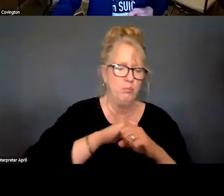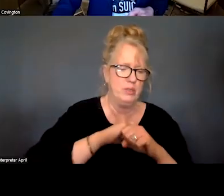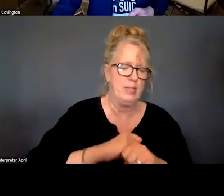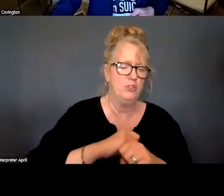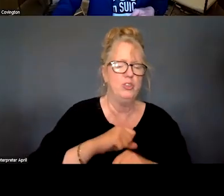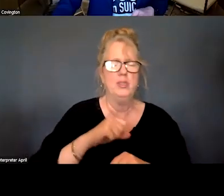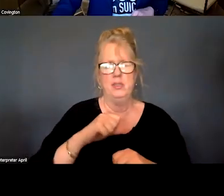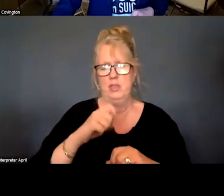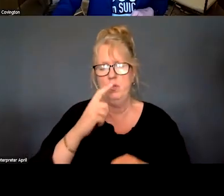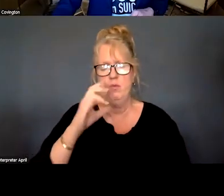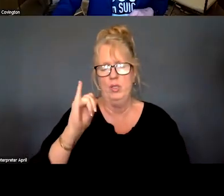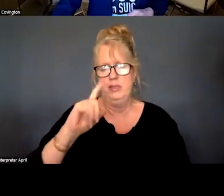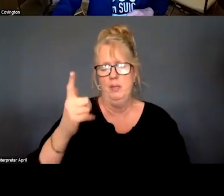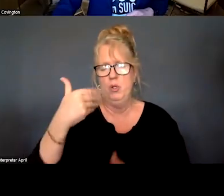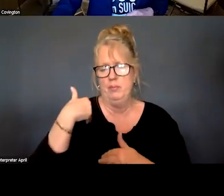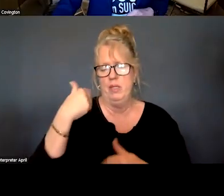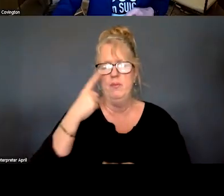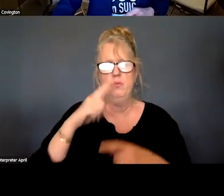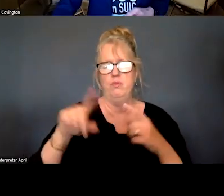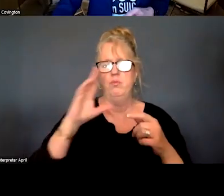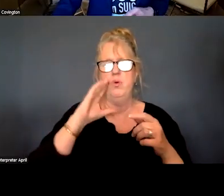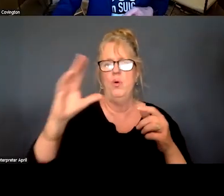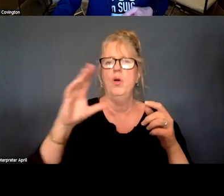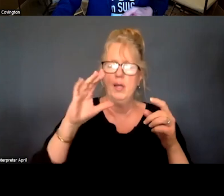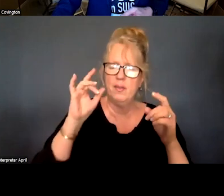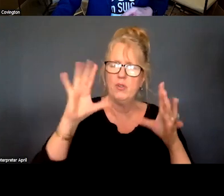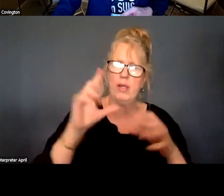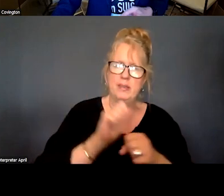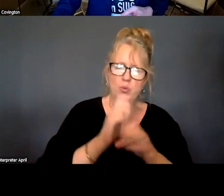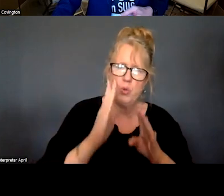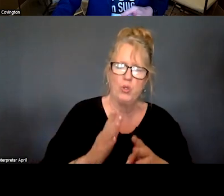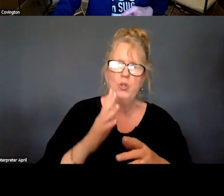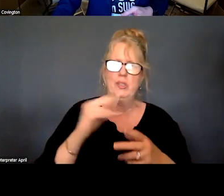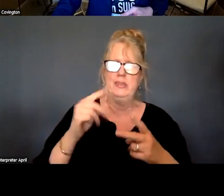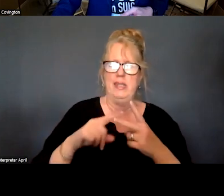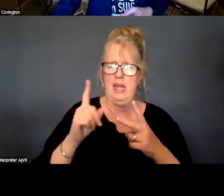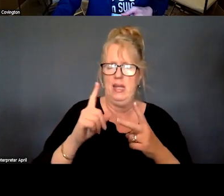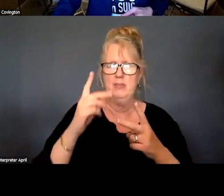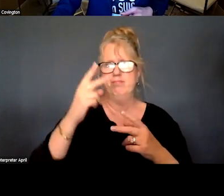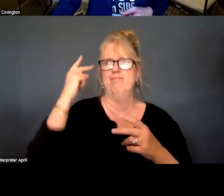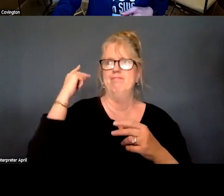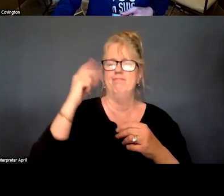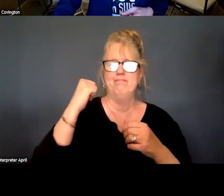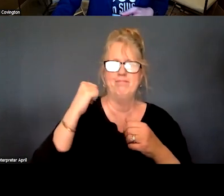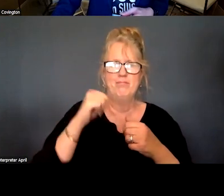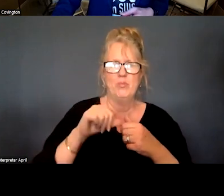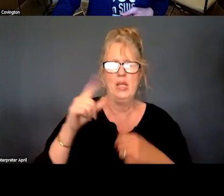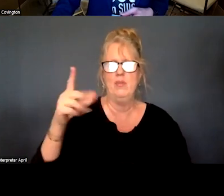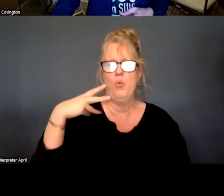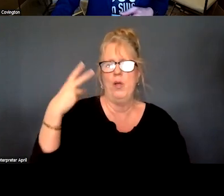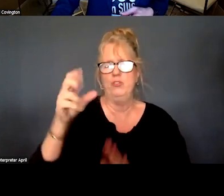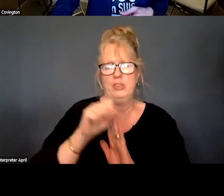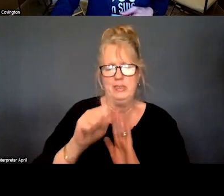of civil liability for crisis workers, reminiscent of the path that Rep. Orwell and Washington State